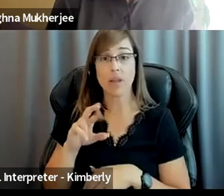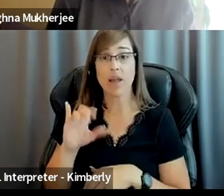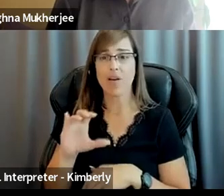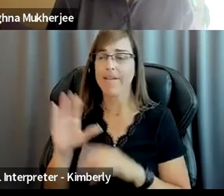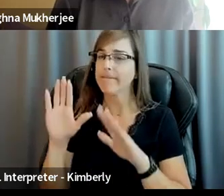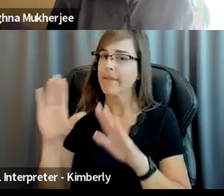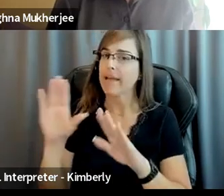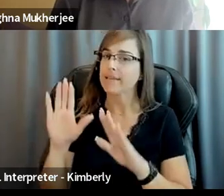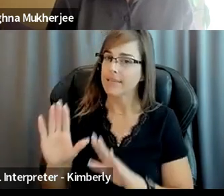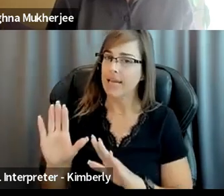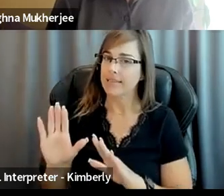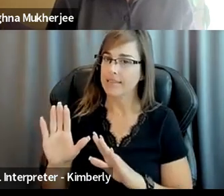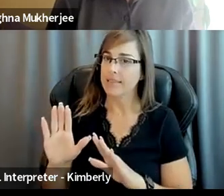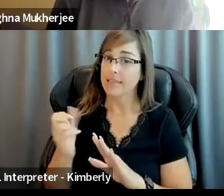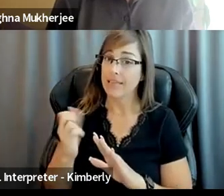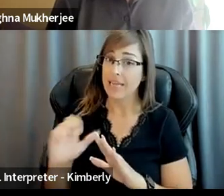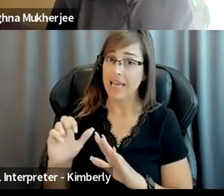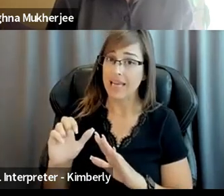Fantastic.